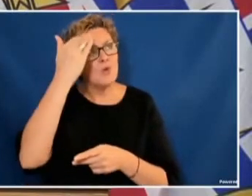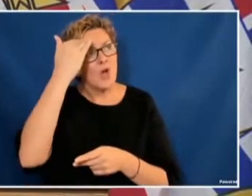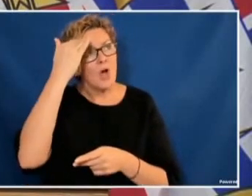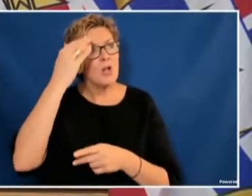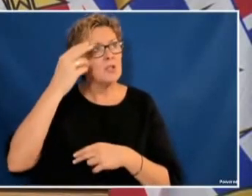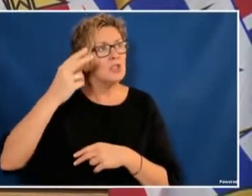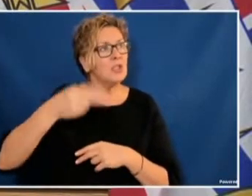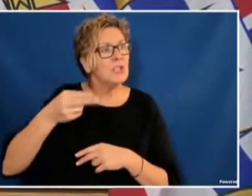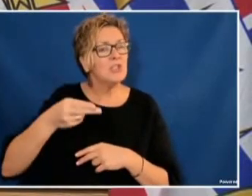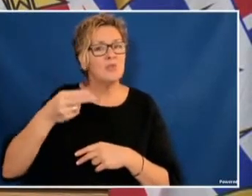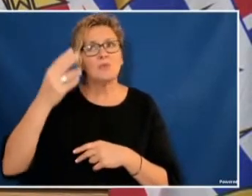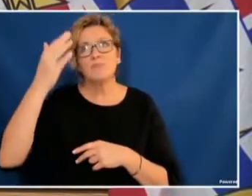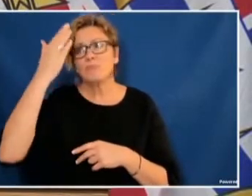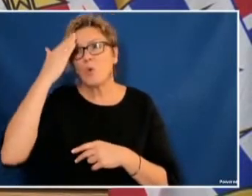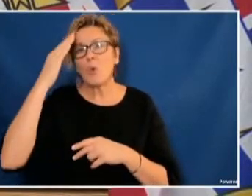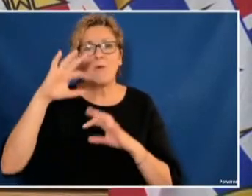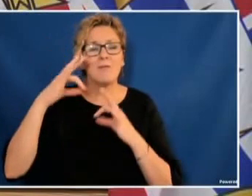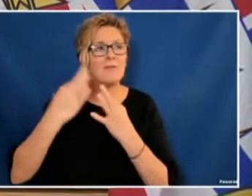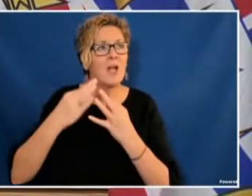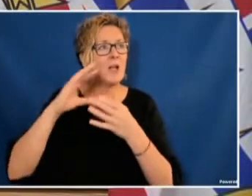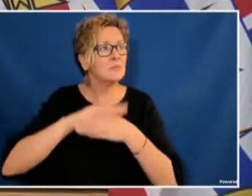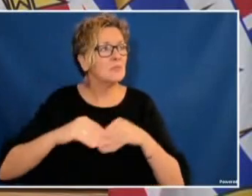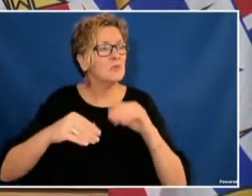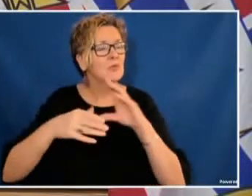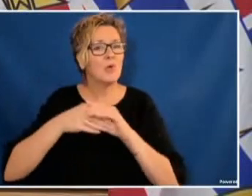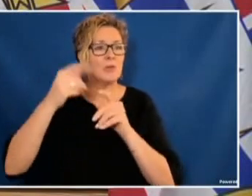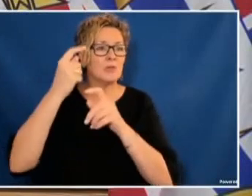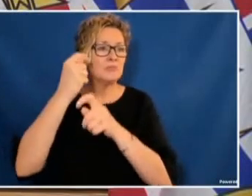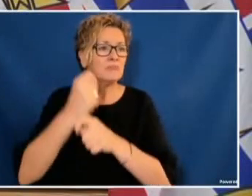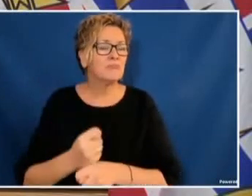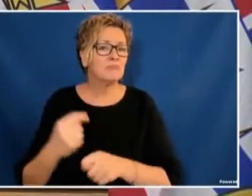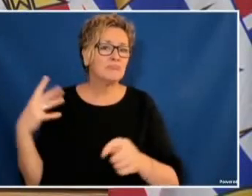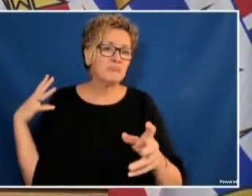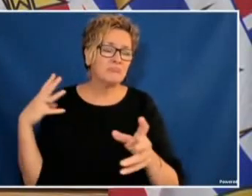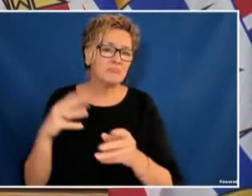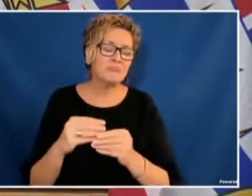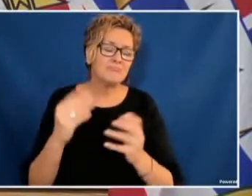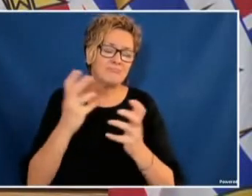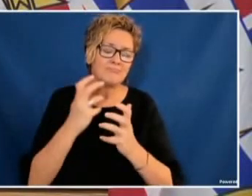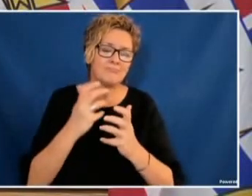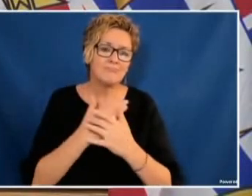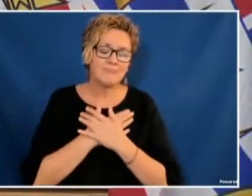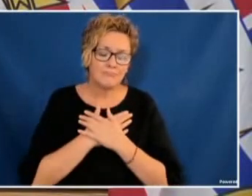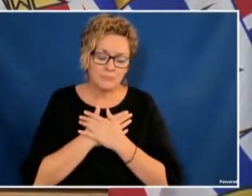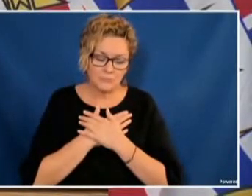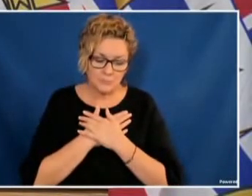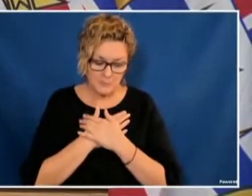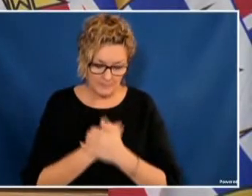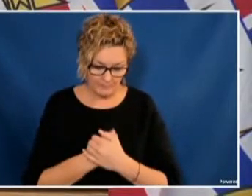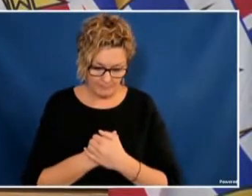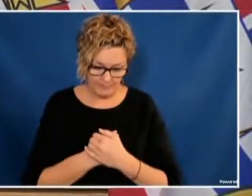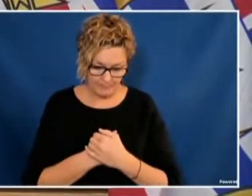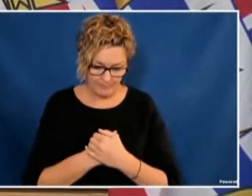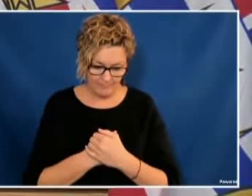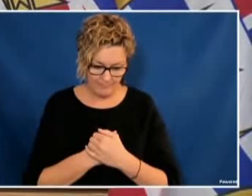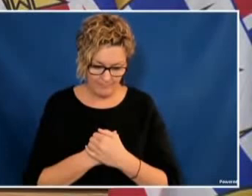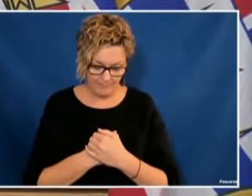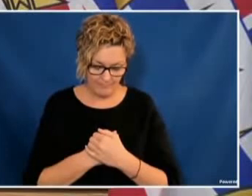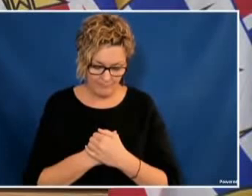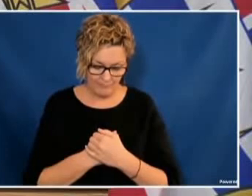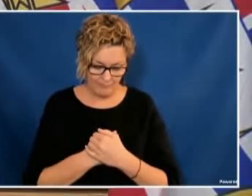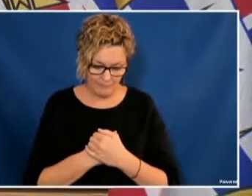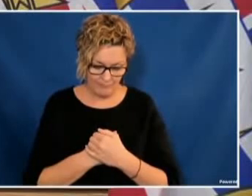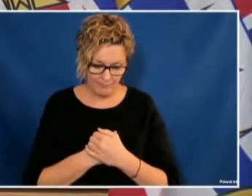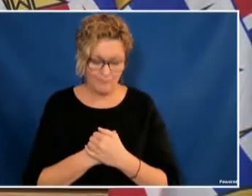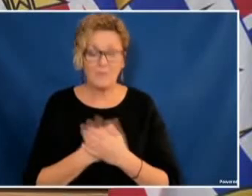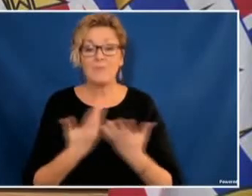at the front lines, or maybe the last line of defense right now, but have been working so hard in our